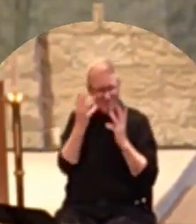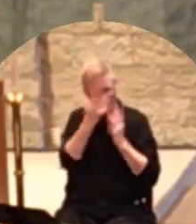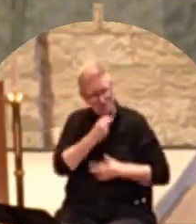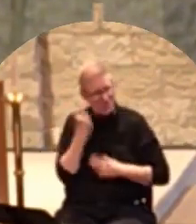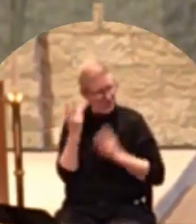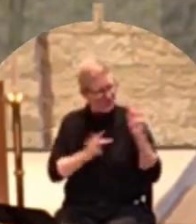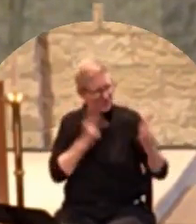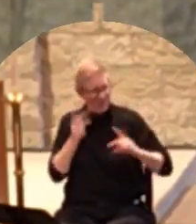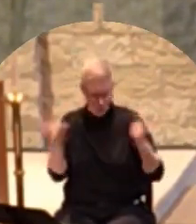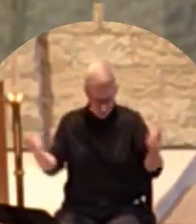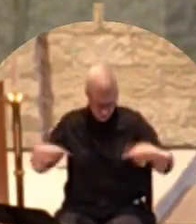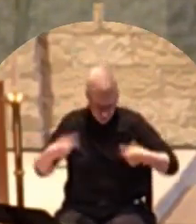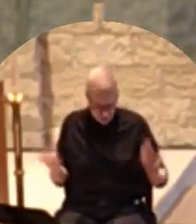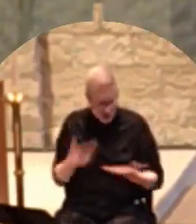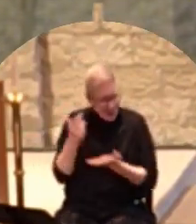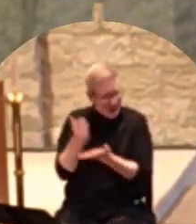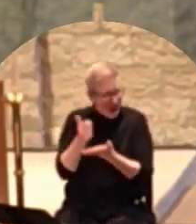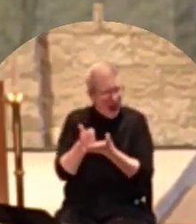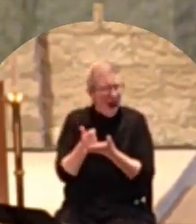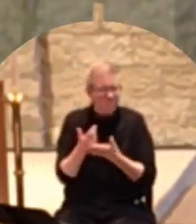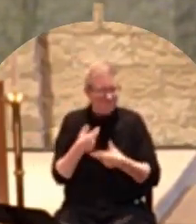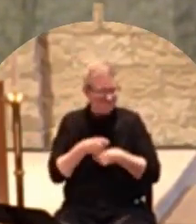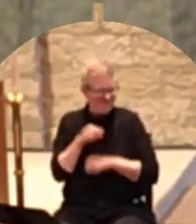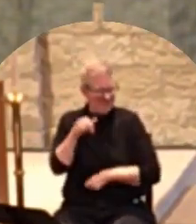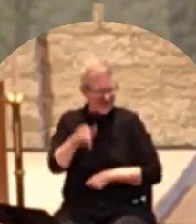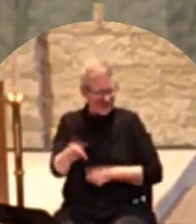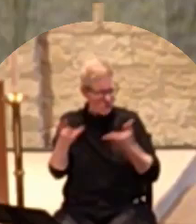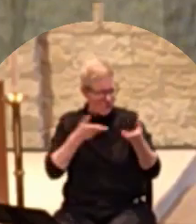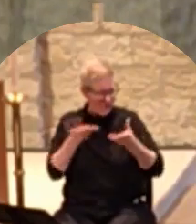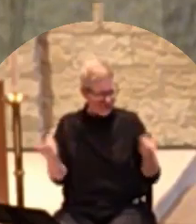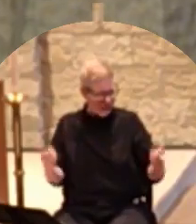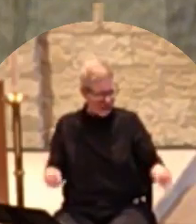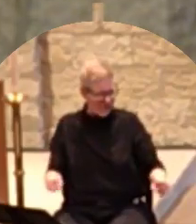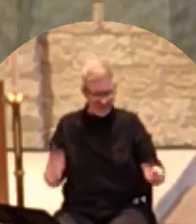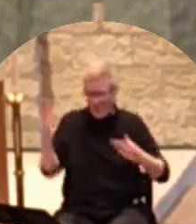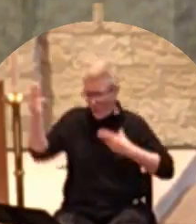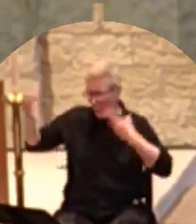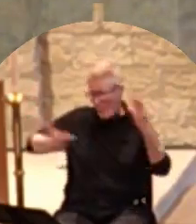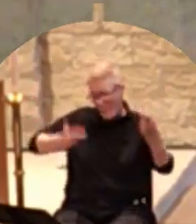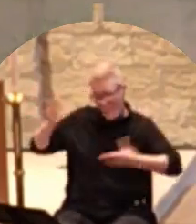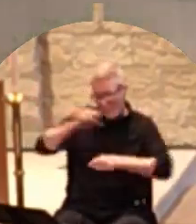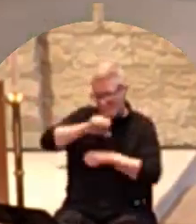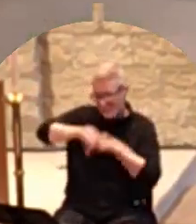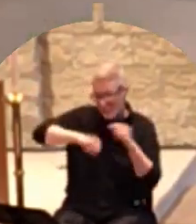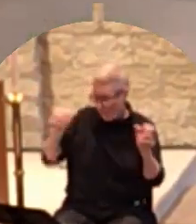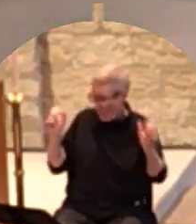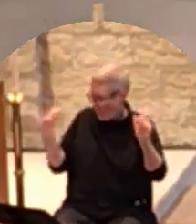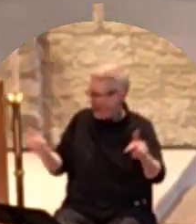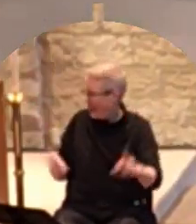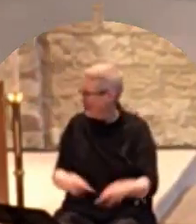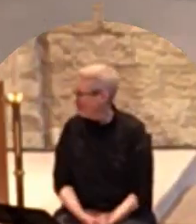produce this service today. We are grateful for that. Let's greet each other, okay?